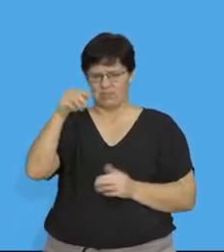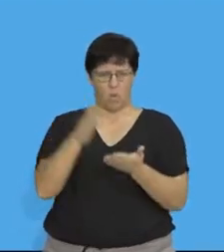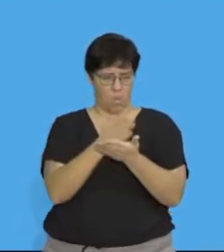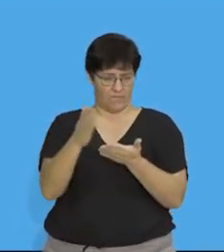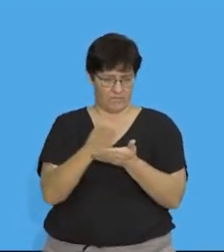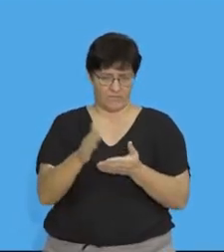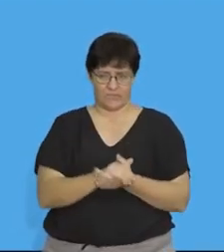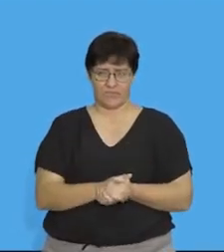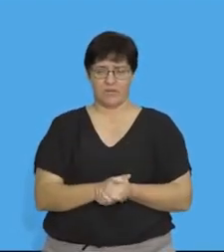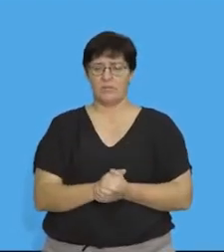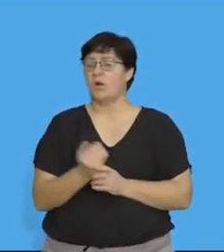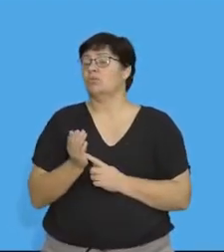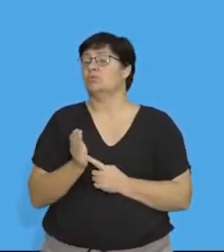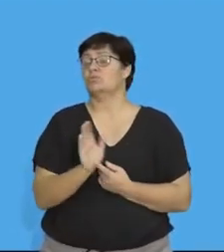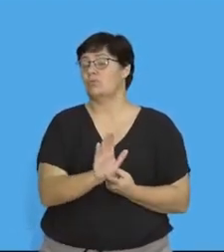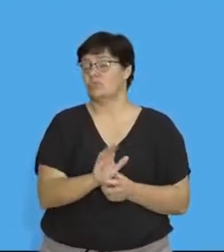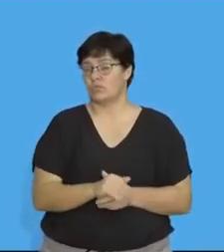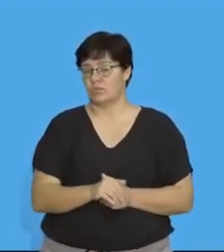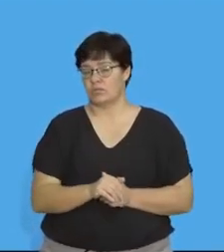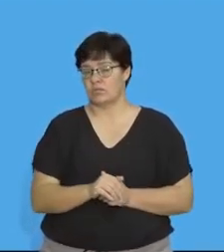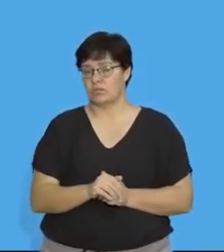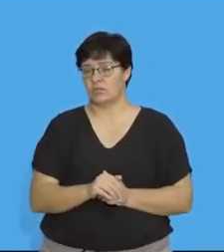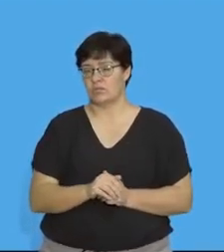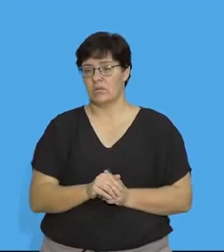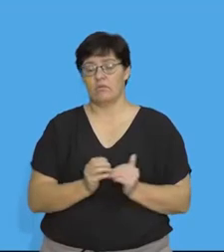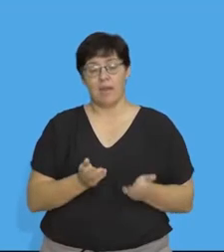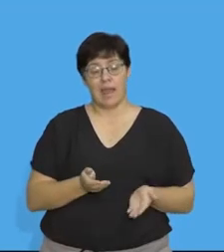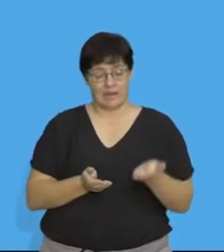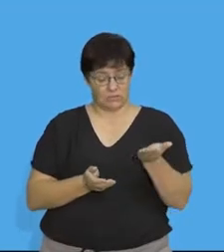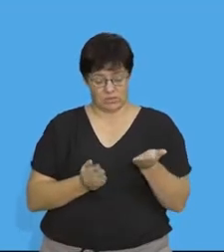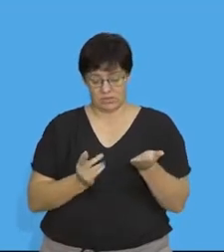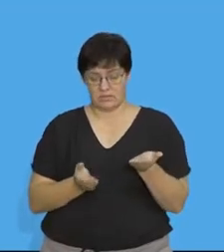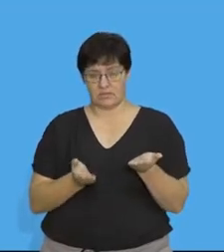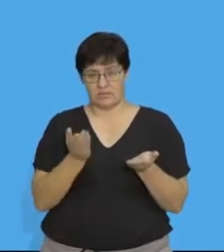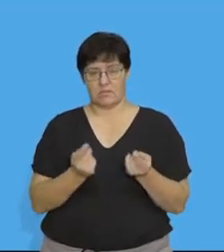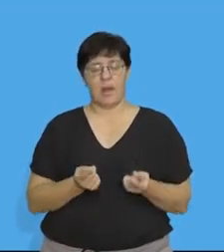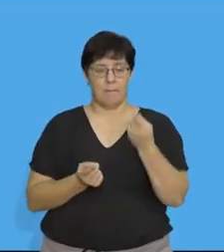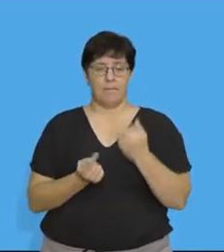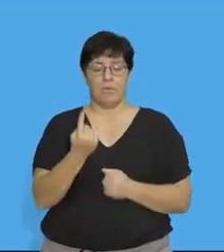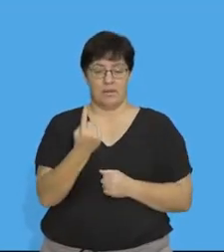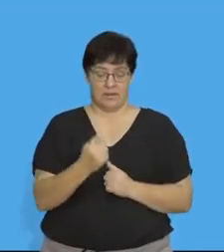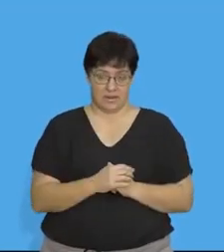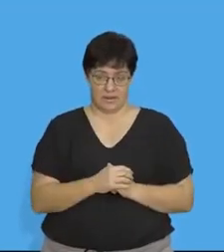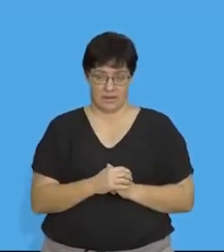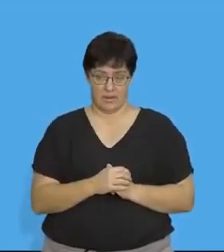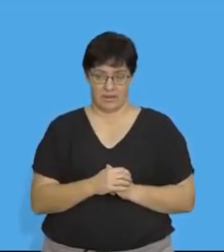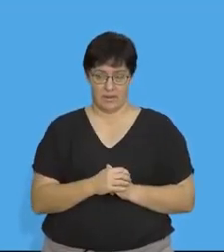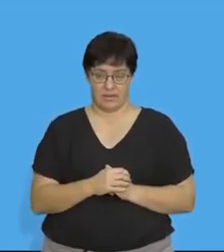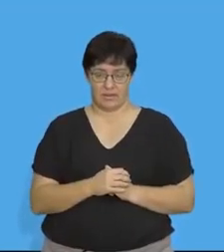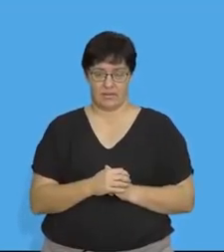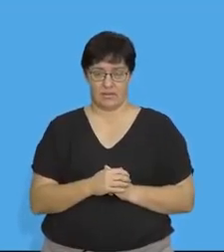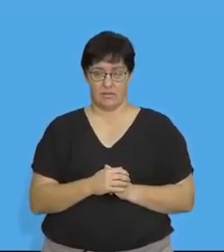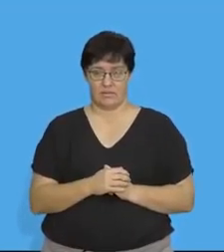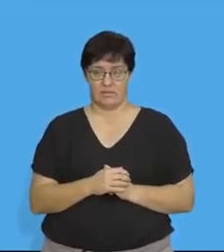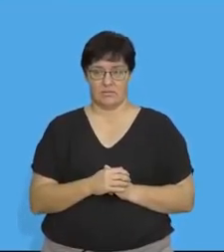and show you that as we increased from there to there, we went up by 1. So the difference between here, the